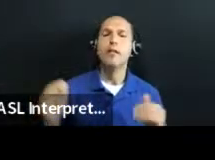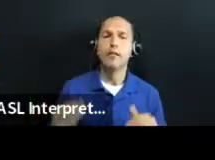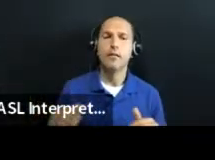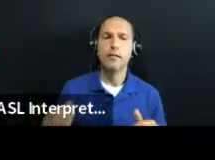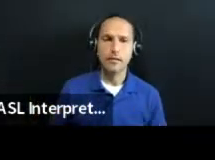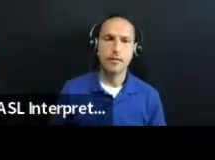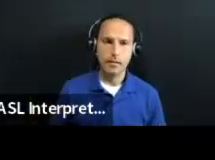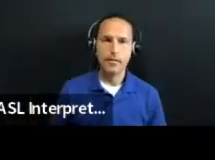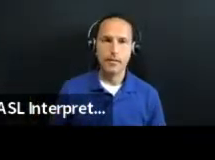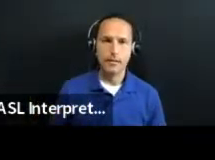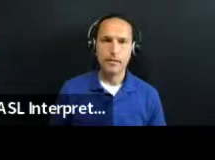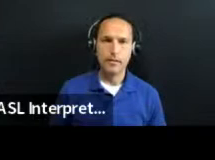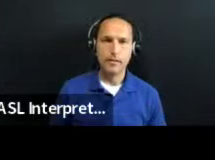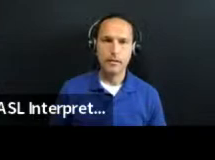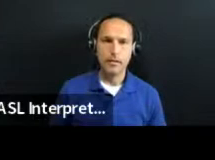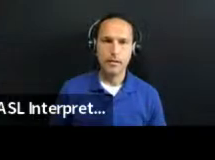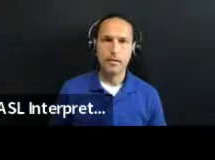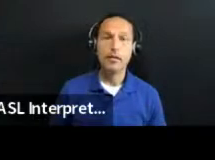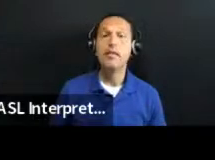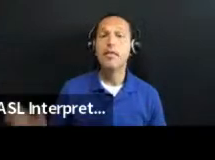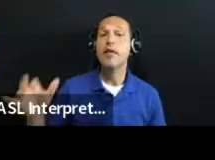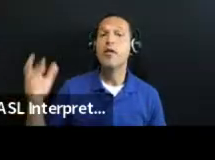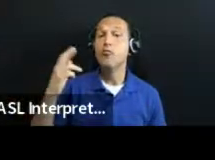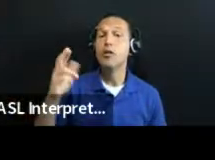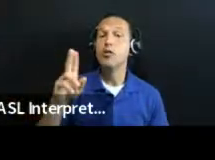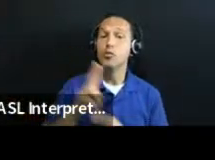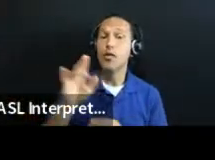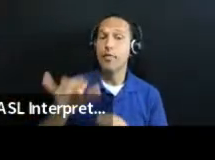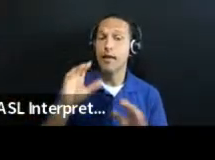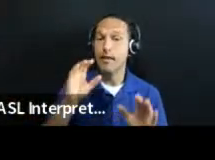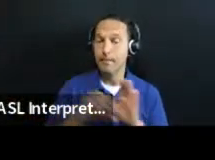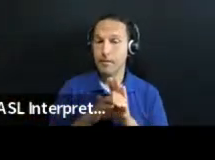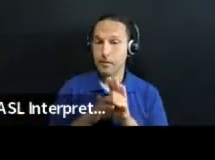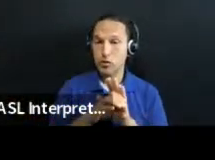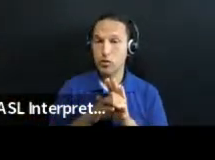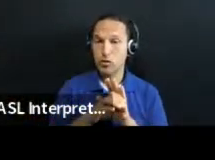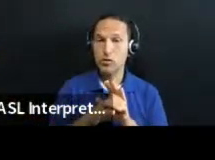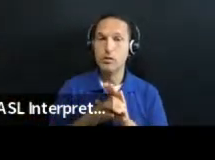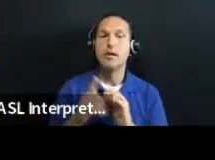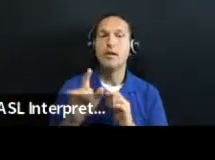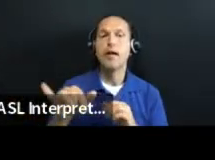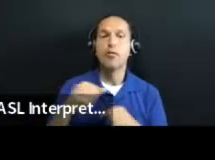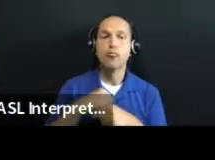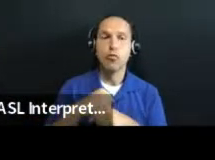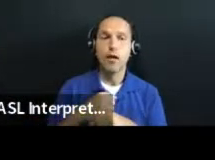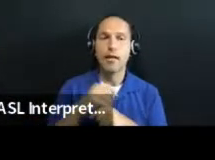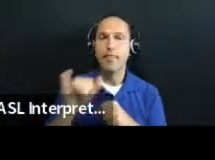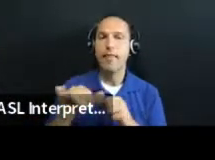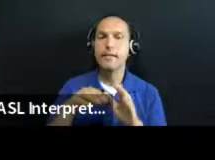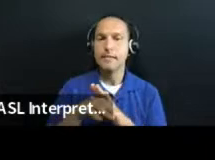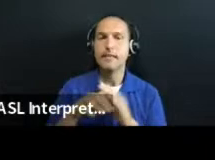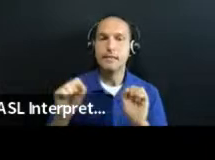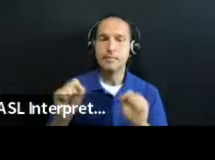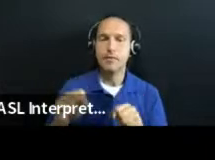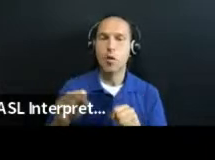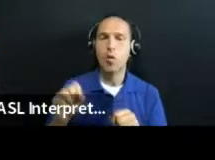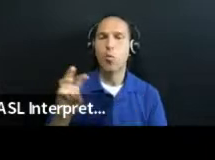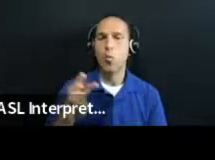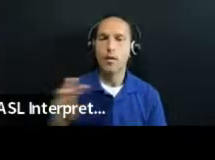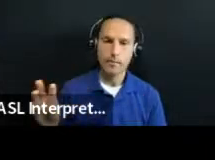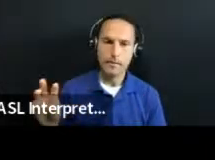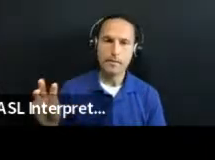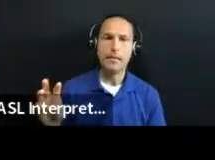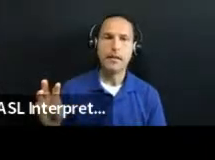So the reason we use this image is actually creating an accessible website is actually a